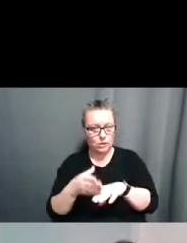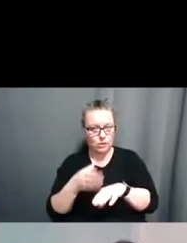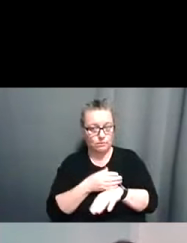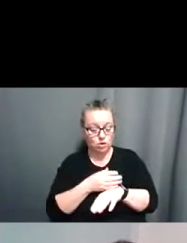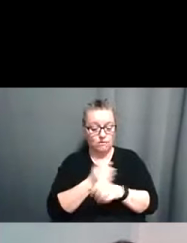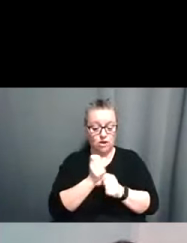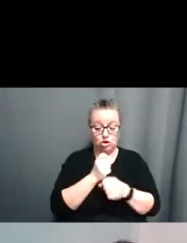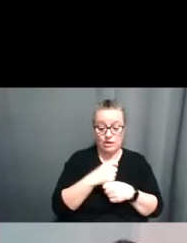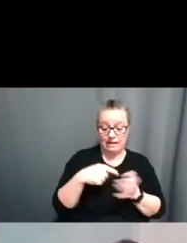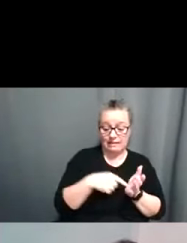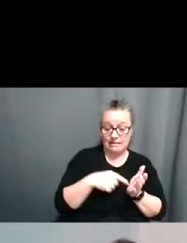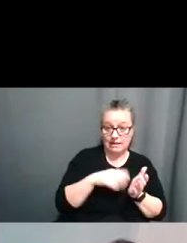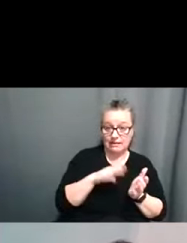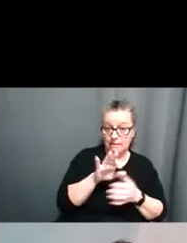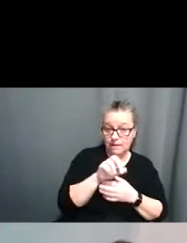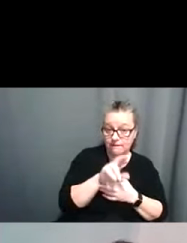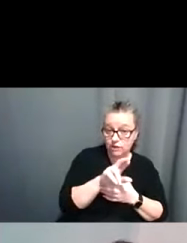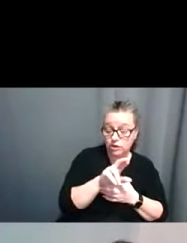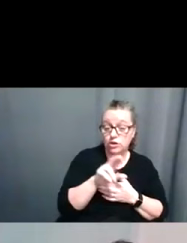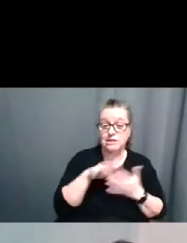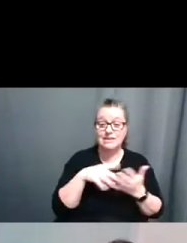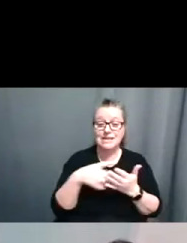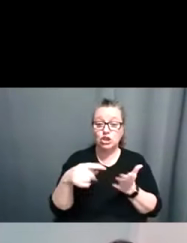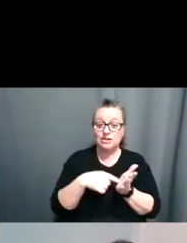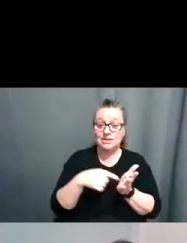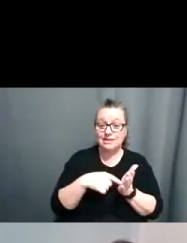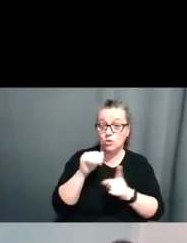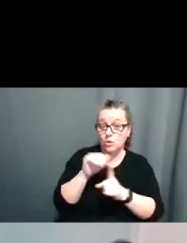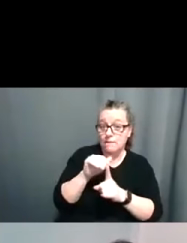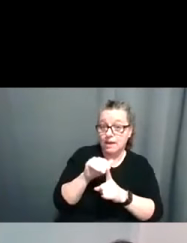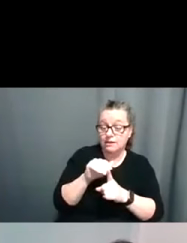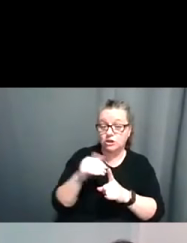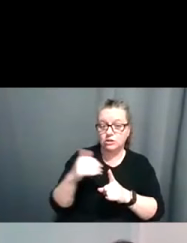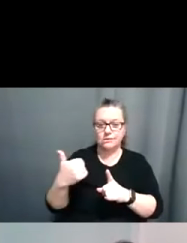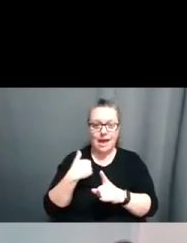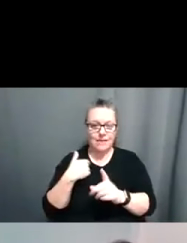Creating that deadline buffer, scheduling deadline reminders, having the conversation.